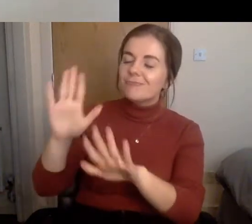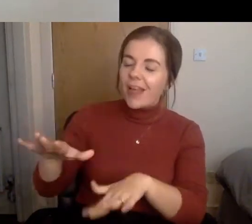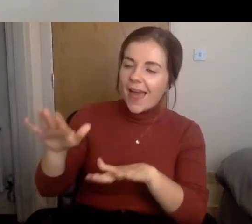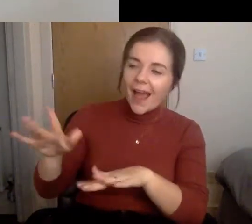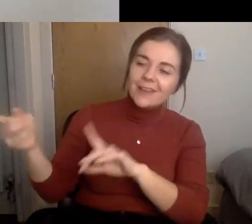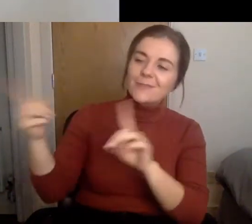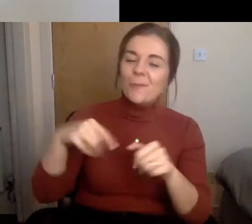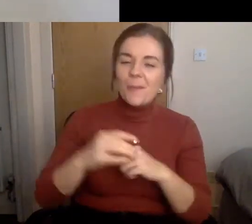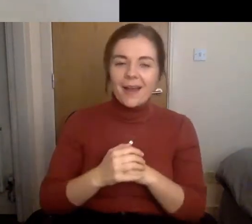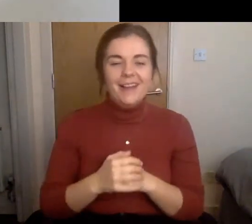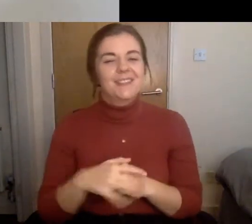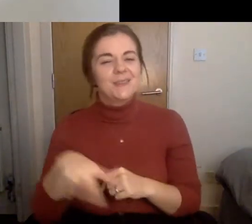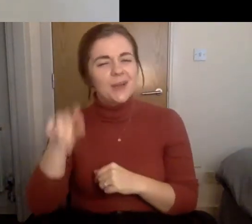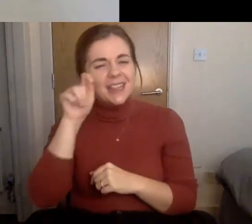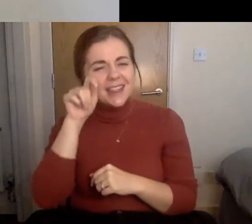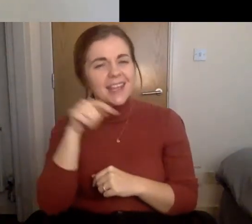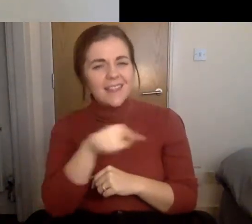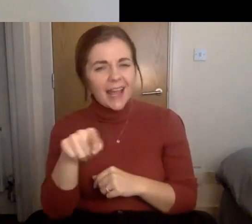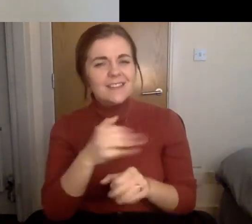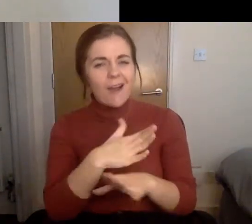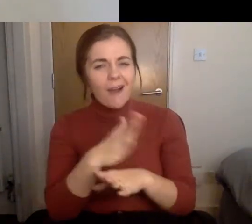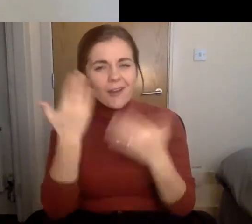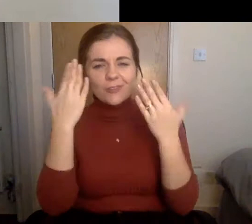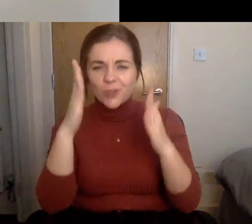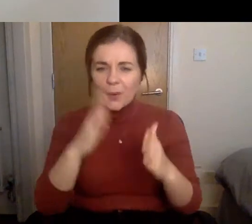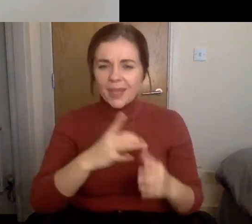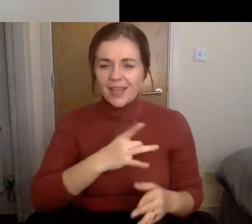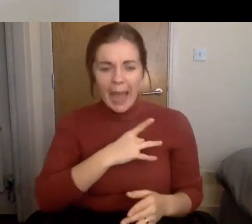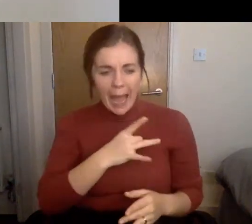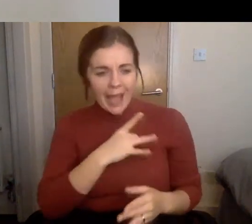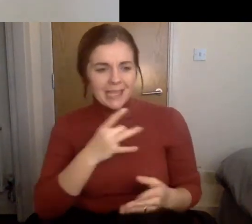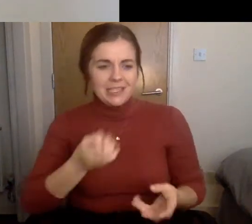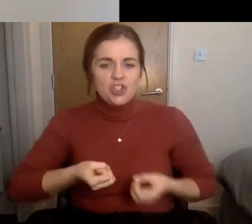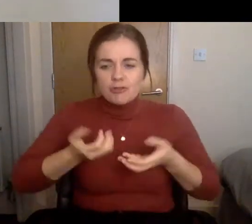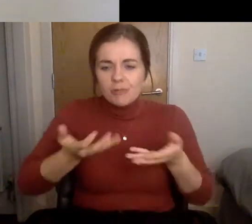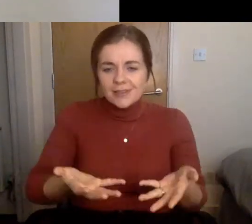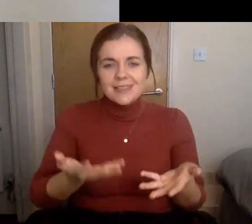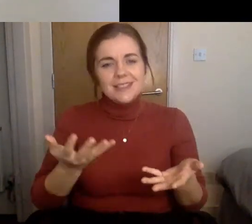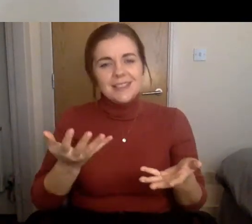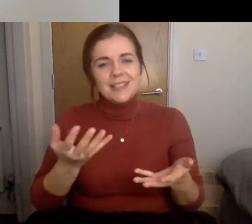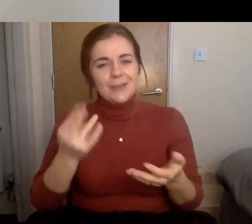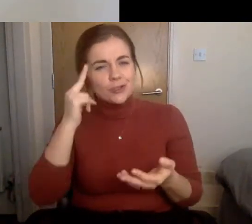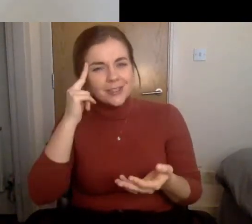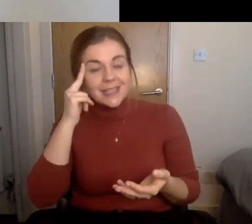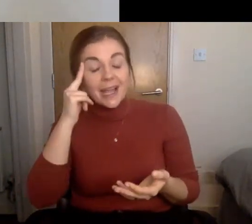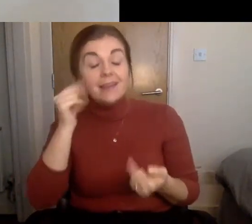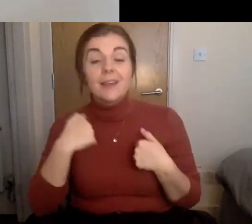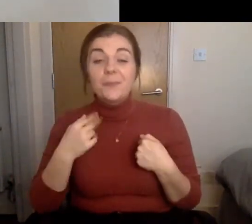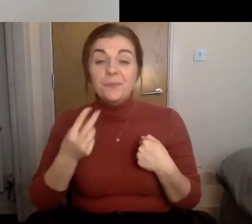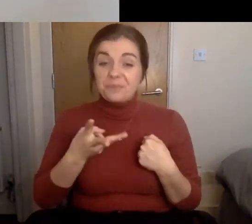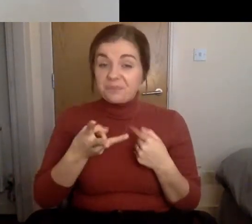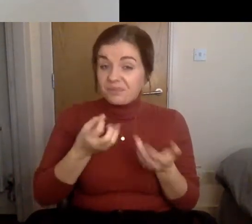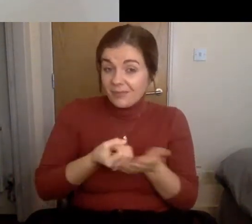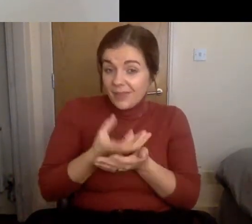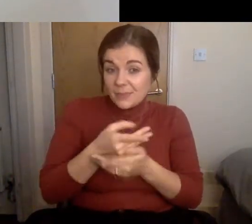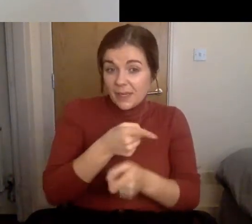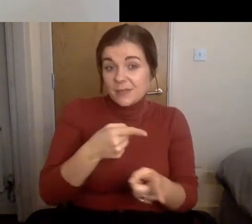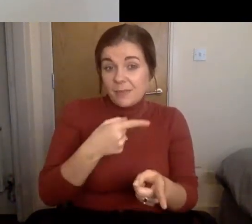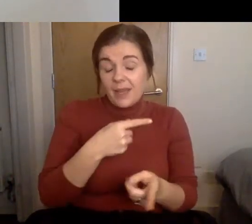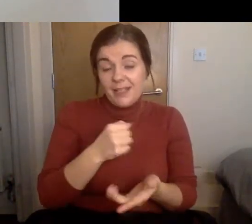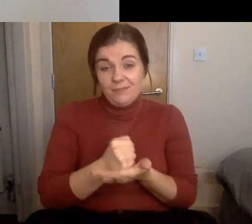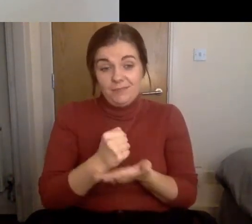ethos, all that is kindness, all that is generosity, all that is understanding. And I would explain it to them in those